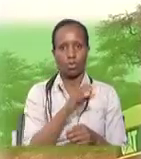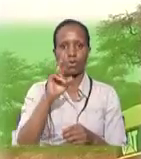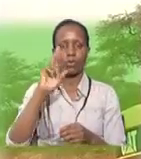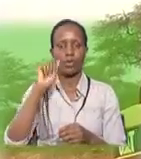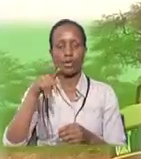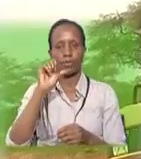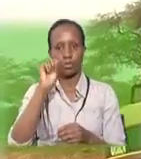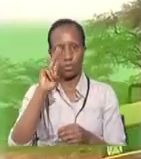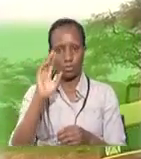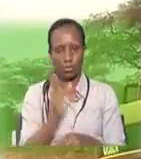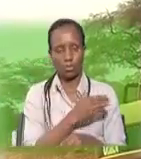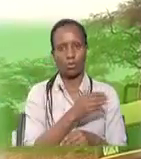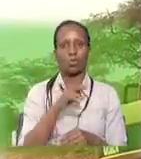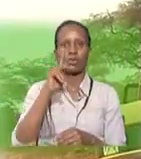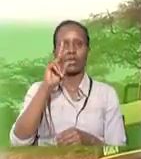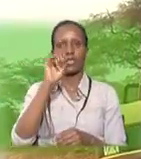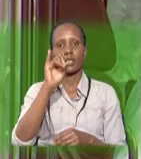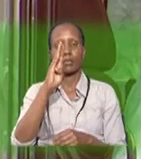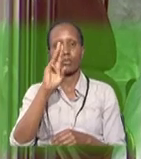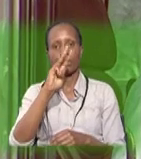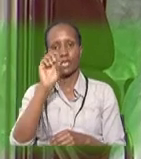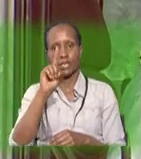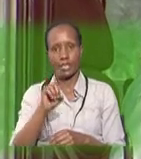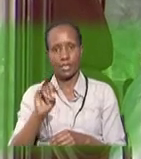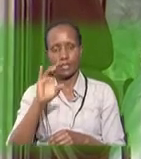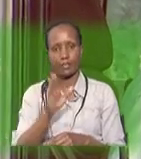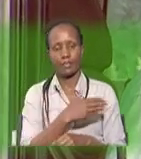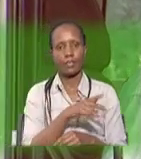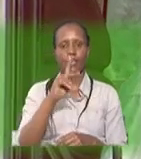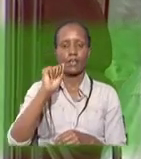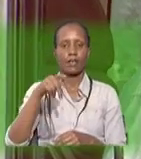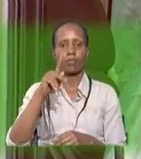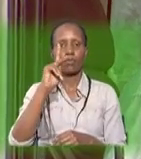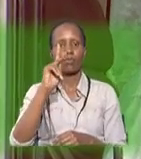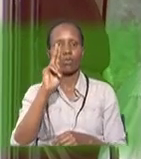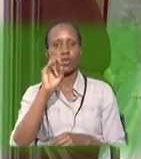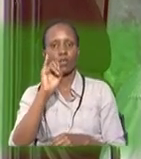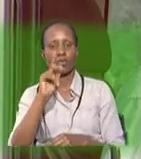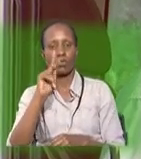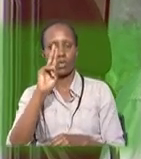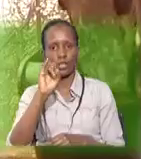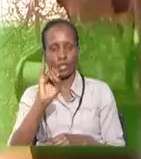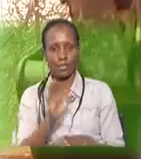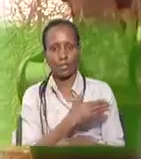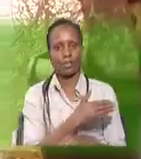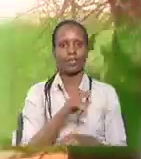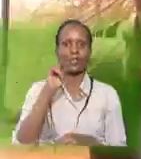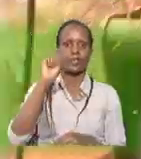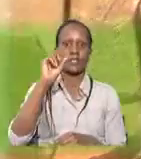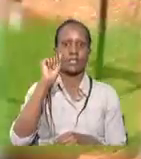Rapsu, Malkadaka, Kibwezi, Kapkuikui, Eldume,